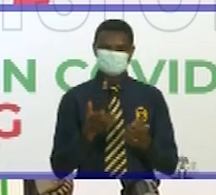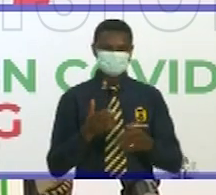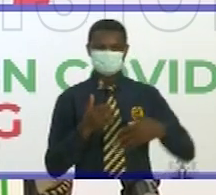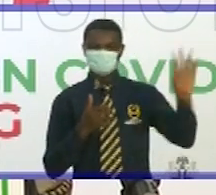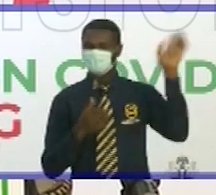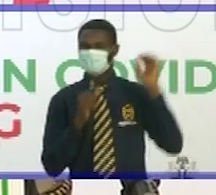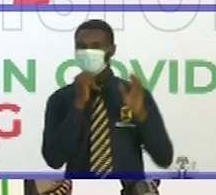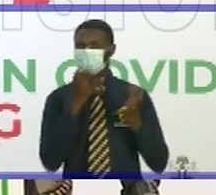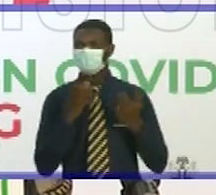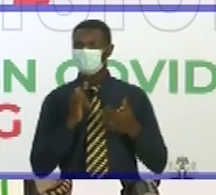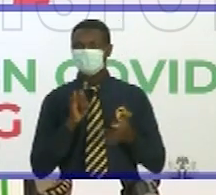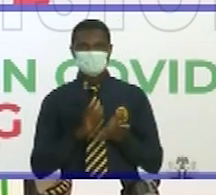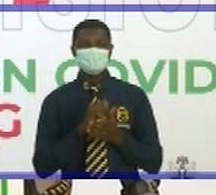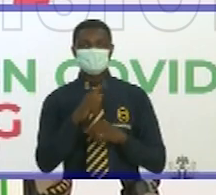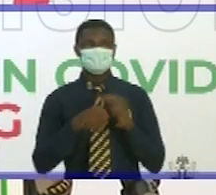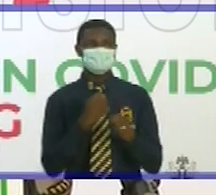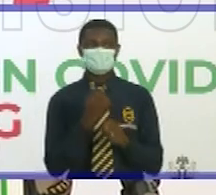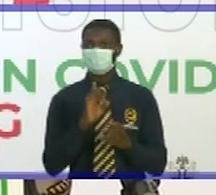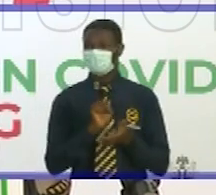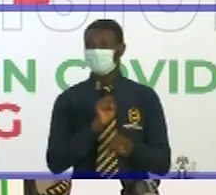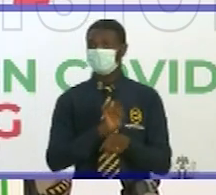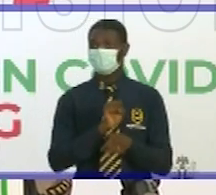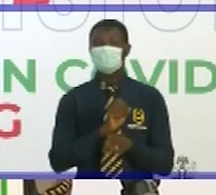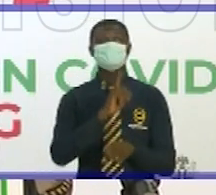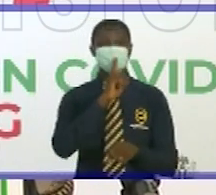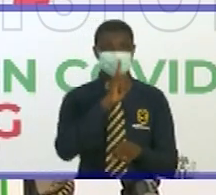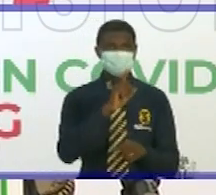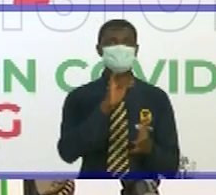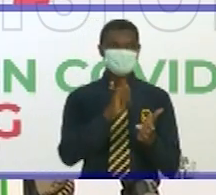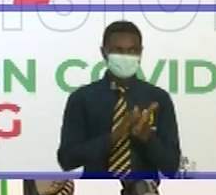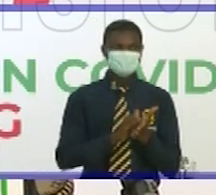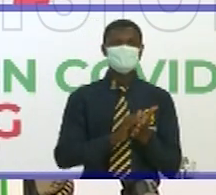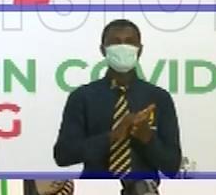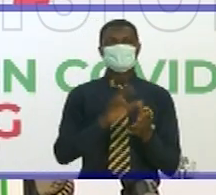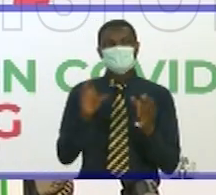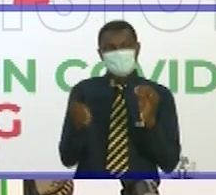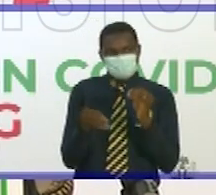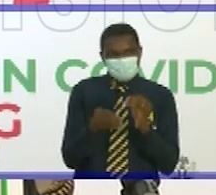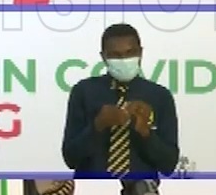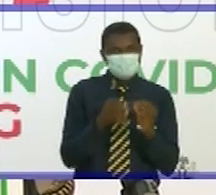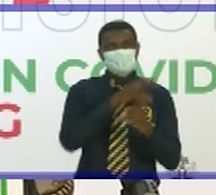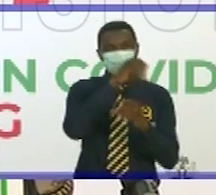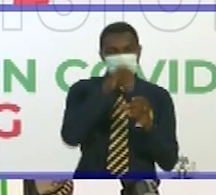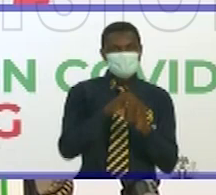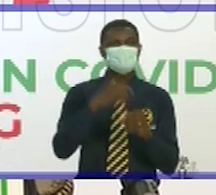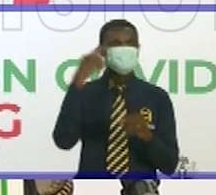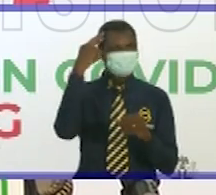iṣẹ́ bẹ́ẹ̀ irú nǹkan bẹ́ẹ̀ pẹ̀lú nǹkan tó ń ṣẹlẹ̀ ní orílẹ̀-èdè wa. ba fe so oto oro fun